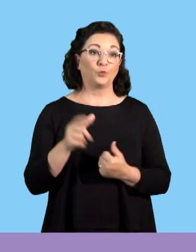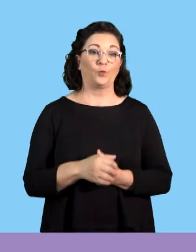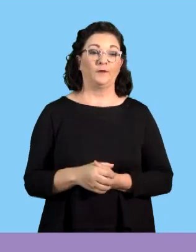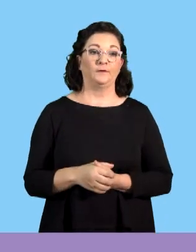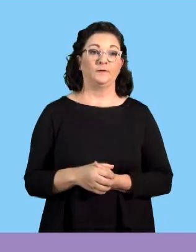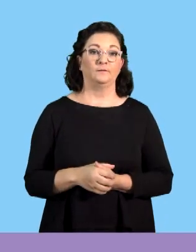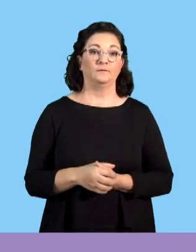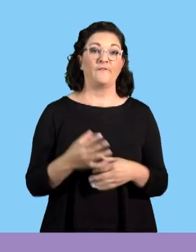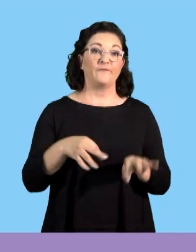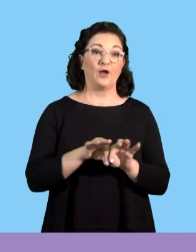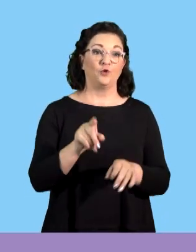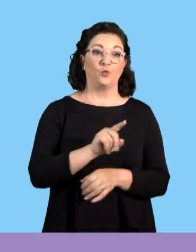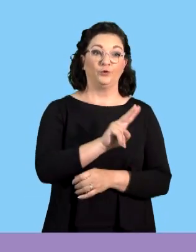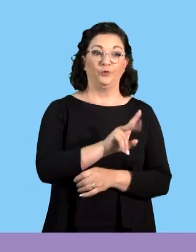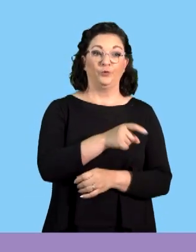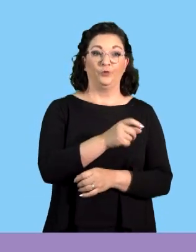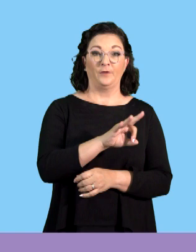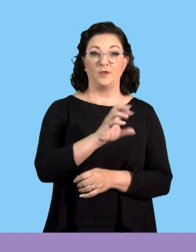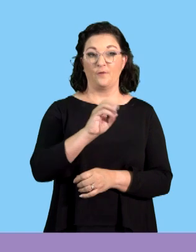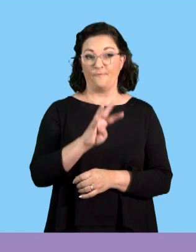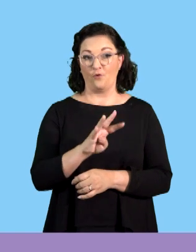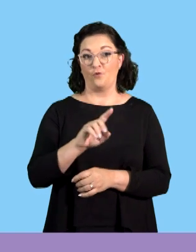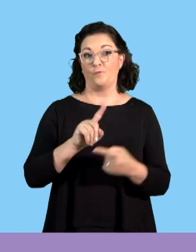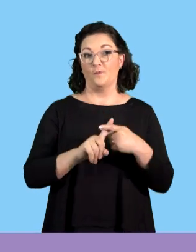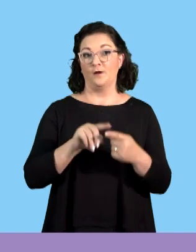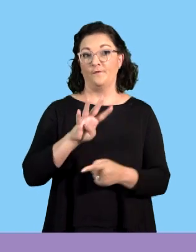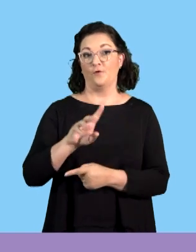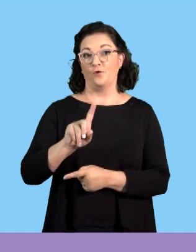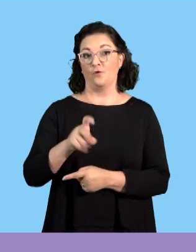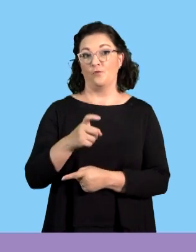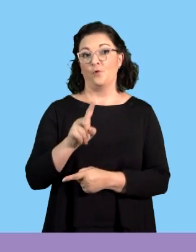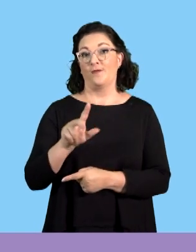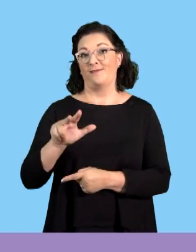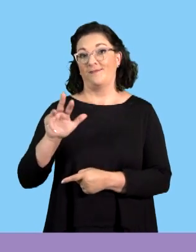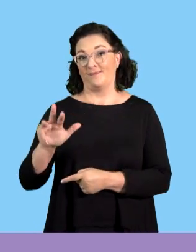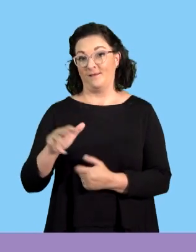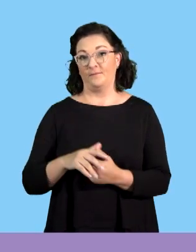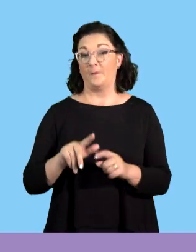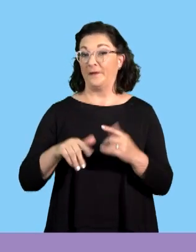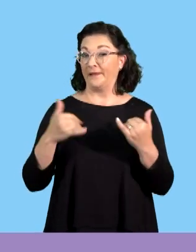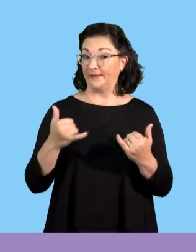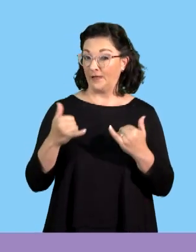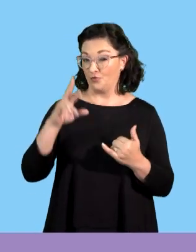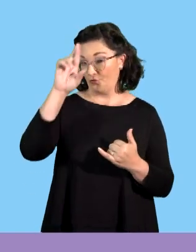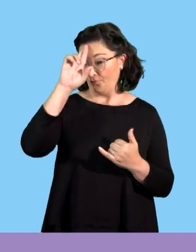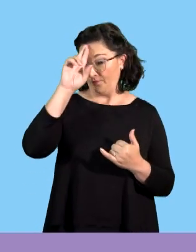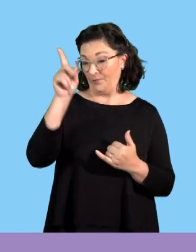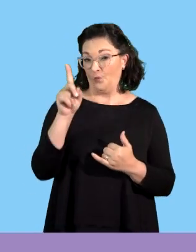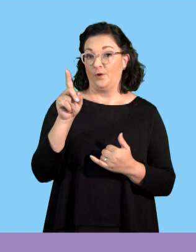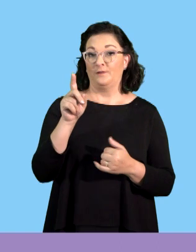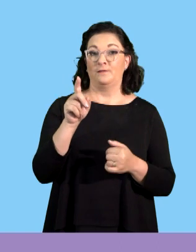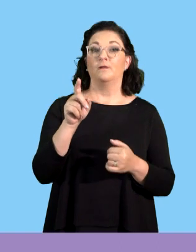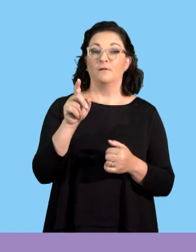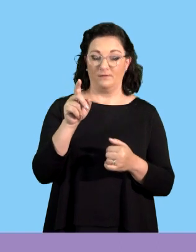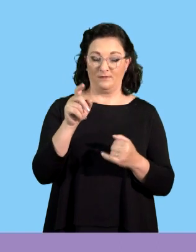solution, and these are the values as they are. And we then, remember, we're going to